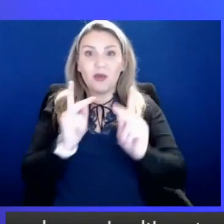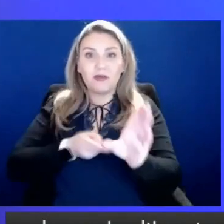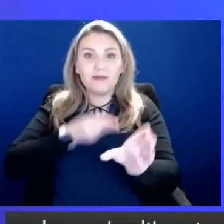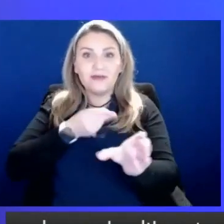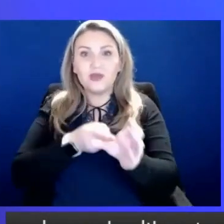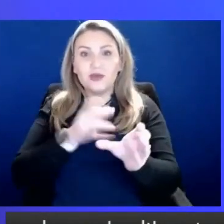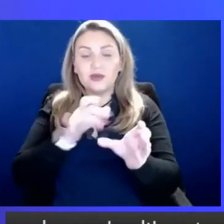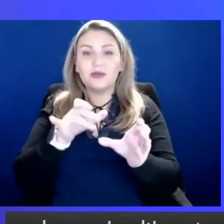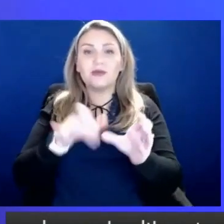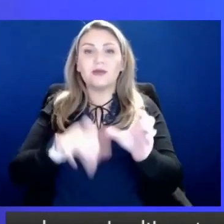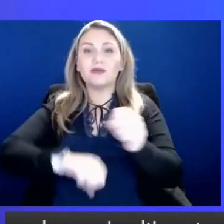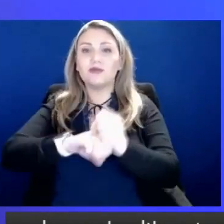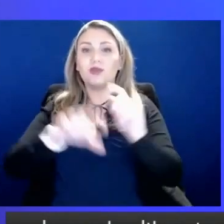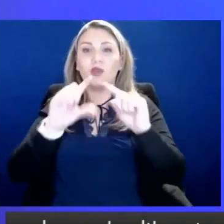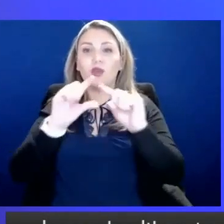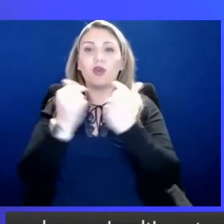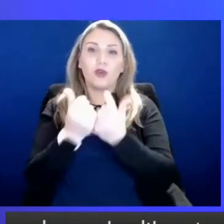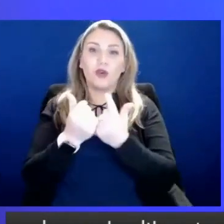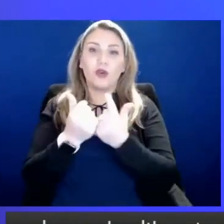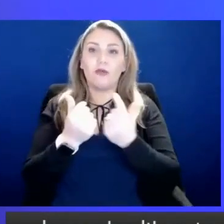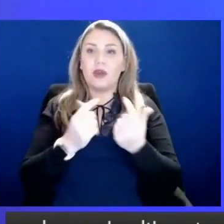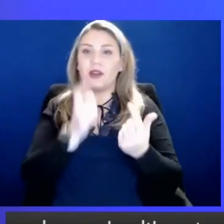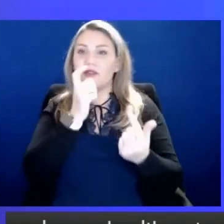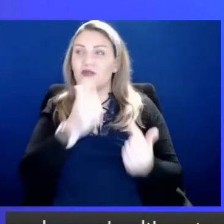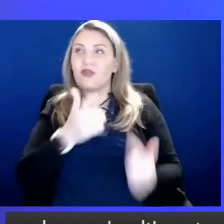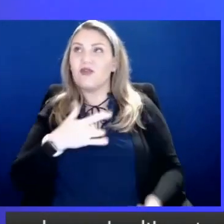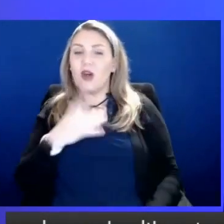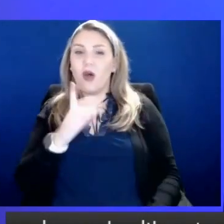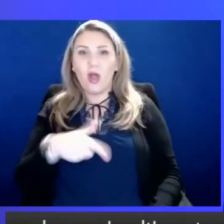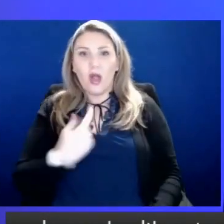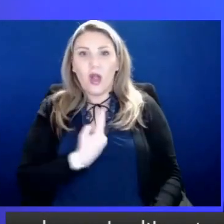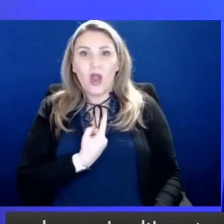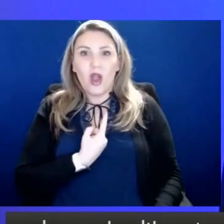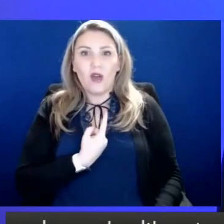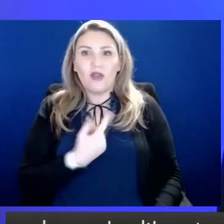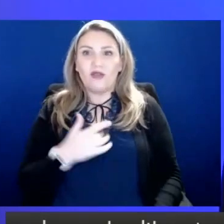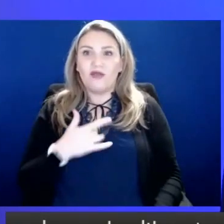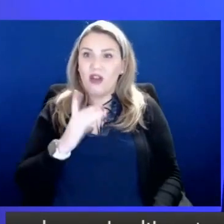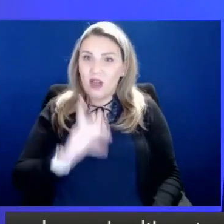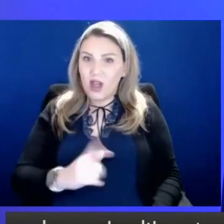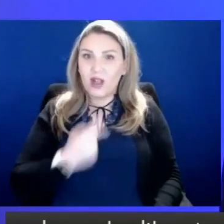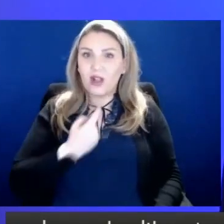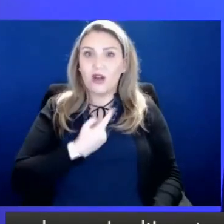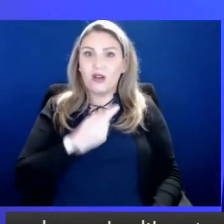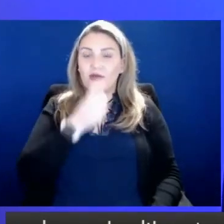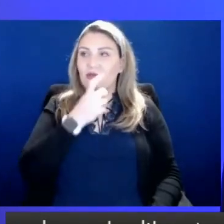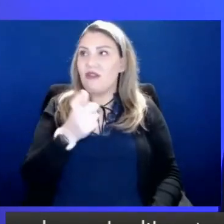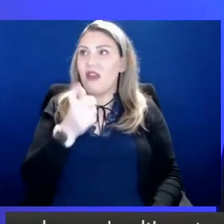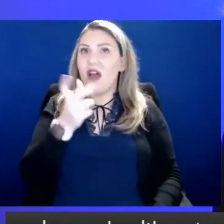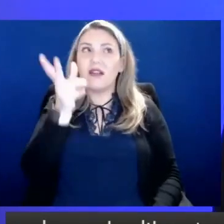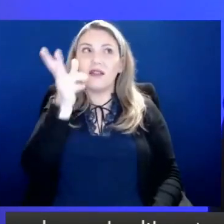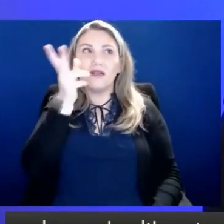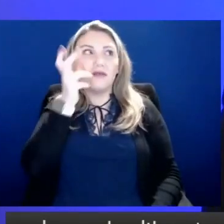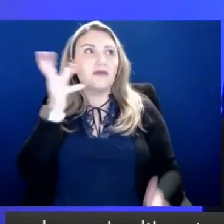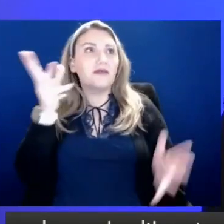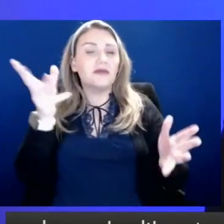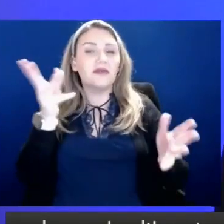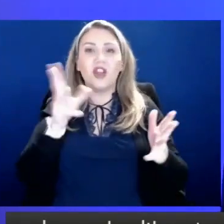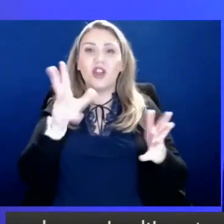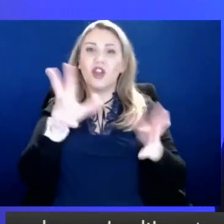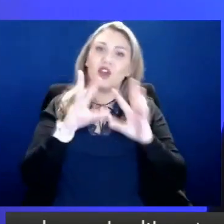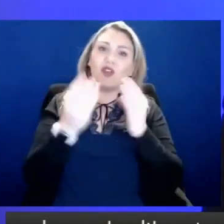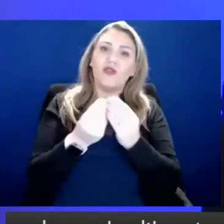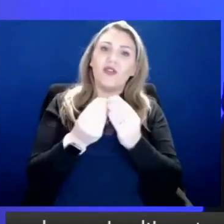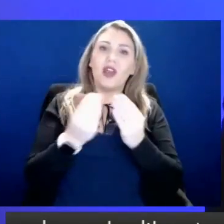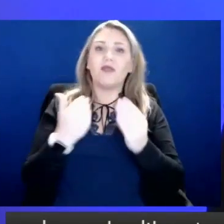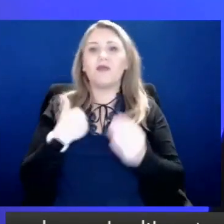like, I don't feel alone now. Like they felt so alone and not seen because their family members are like, oh, you're over with COVID. Oh,